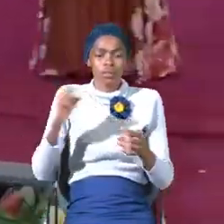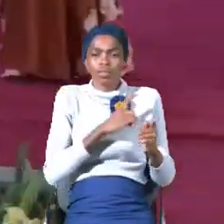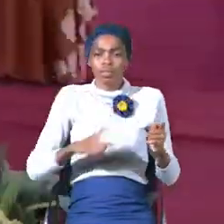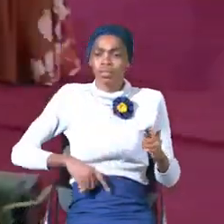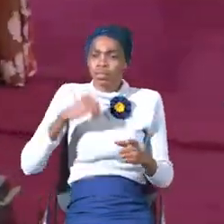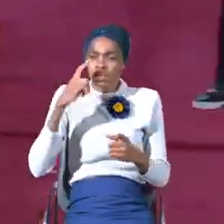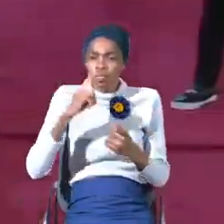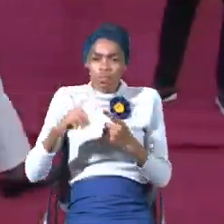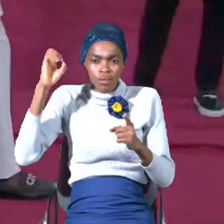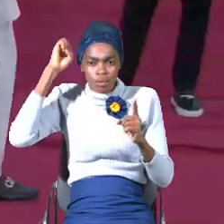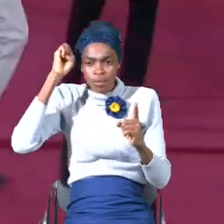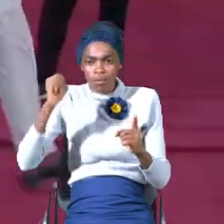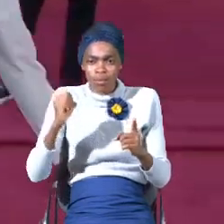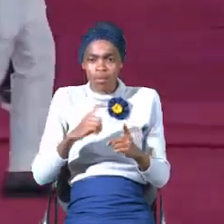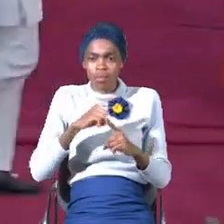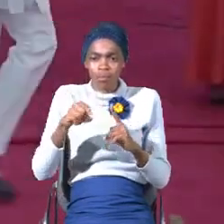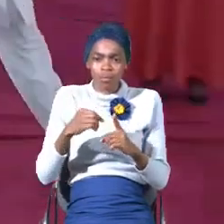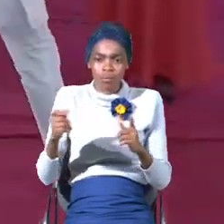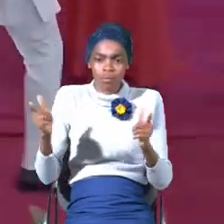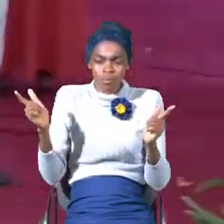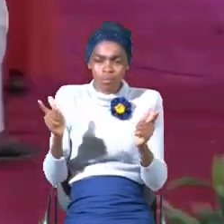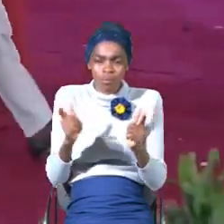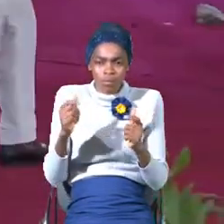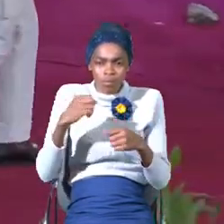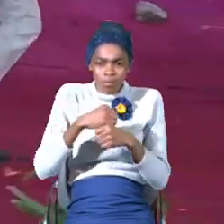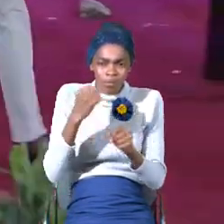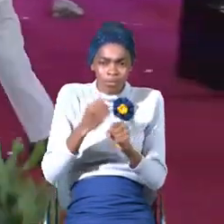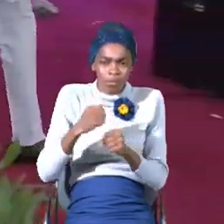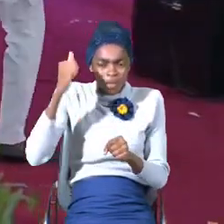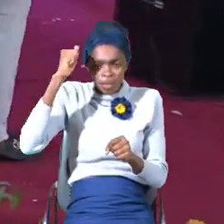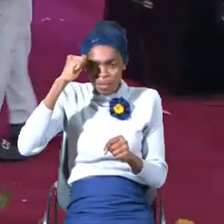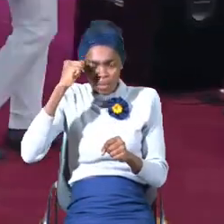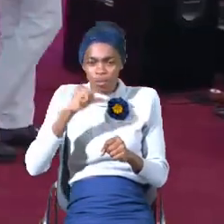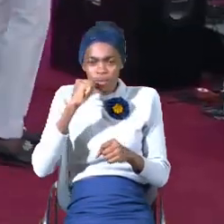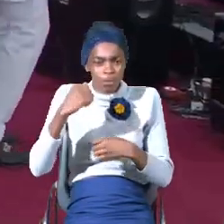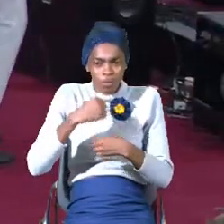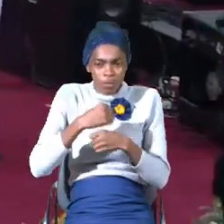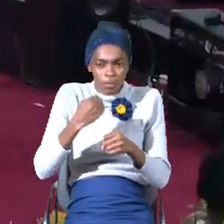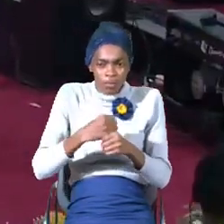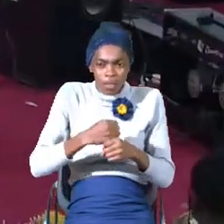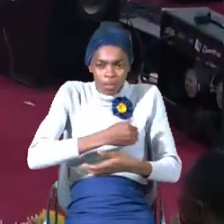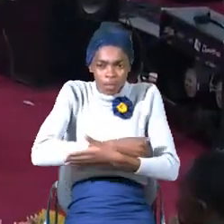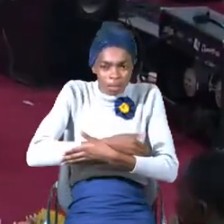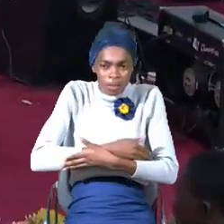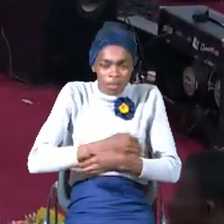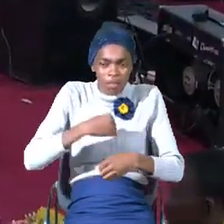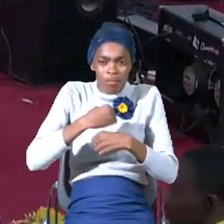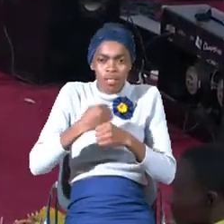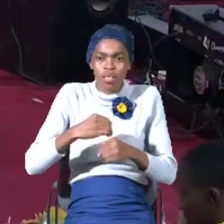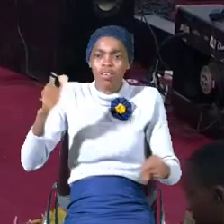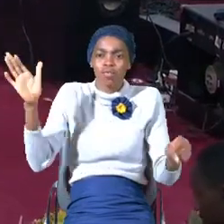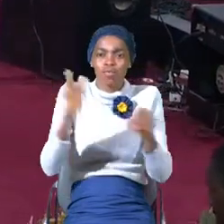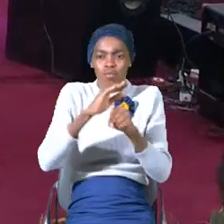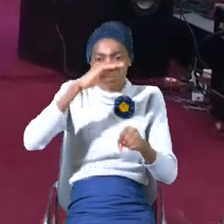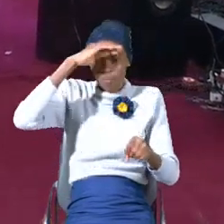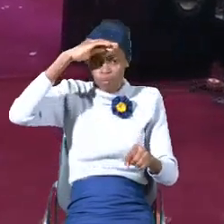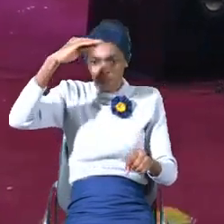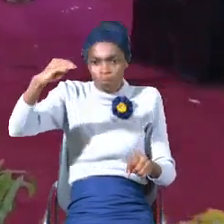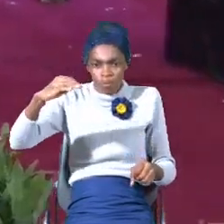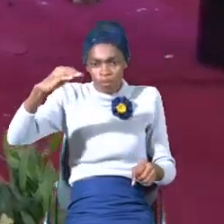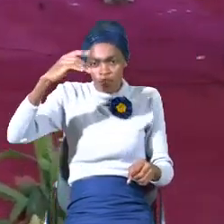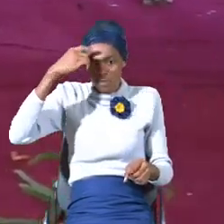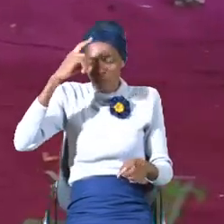we made Adam, we did not make a baby. We made a full man for two